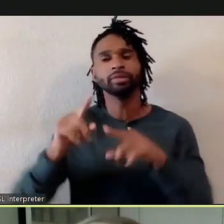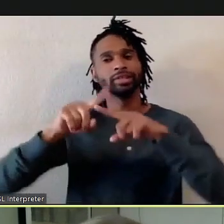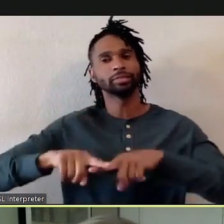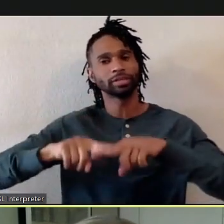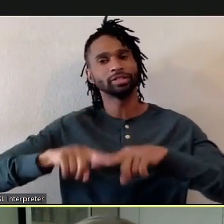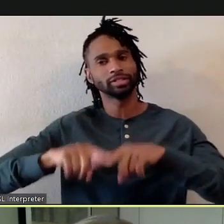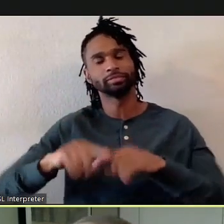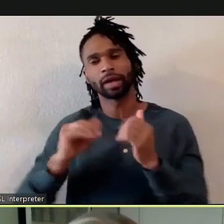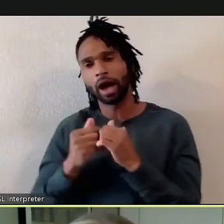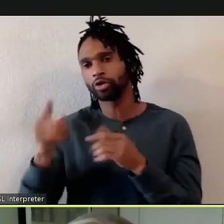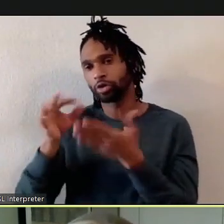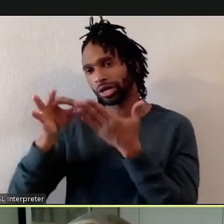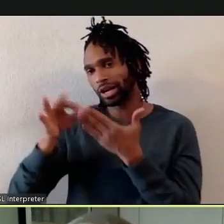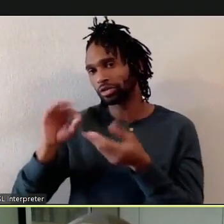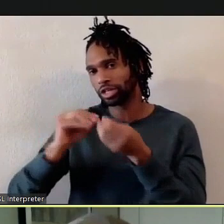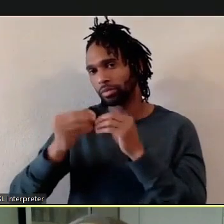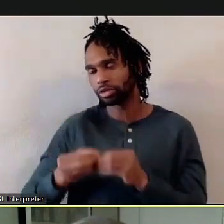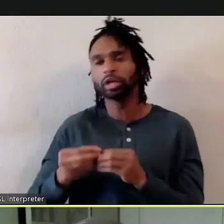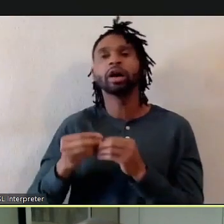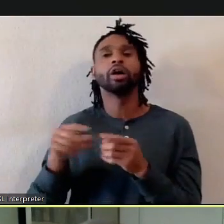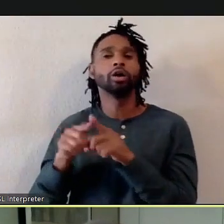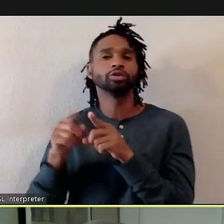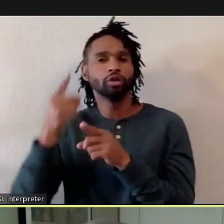how you're counting the numbers and for what purpose.